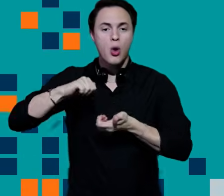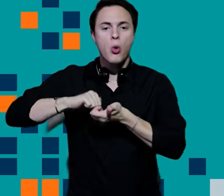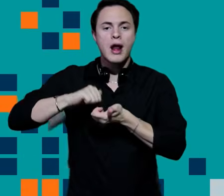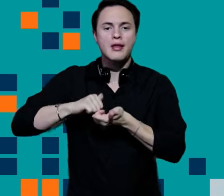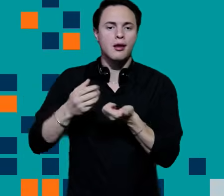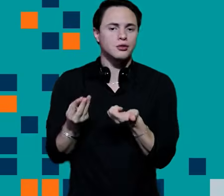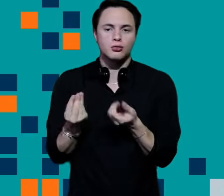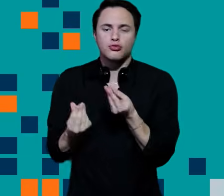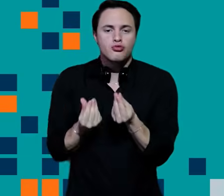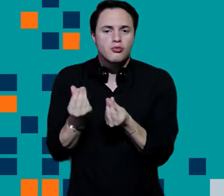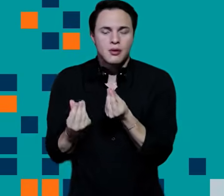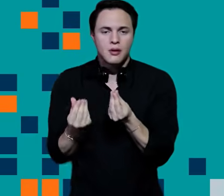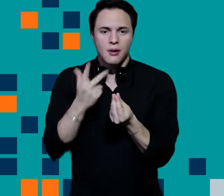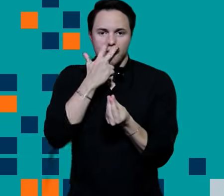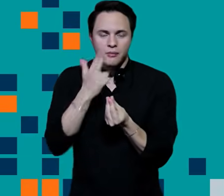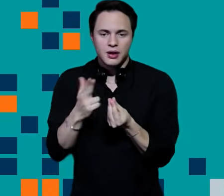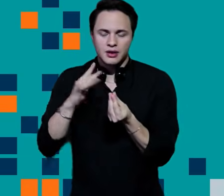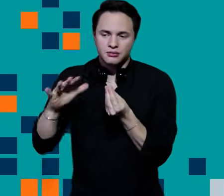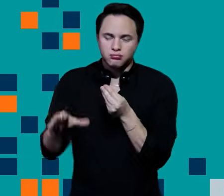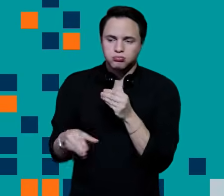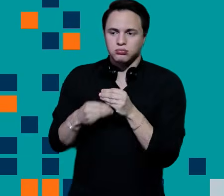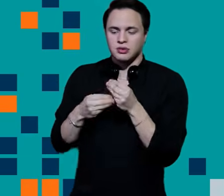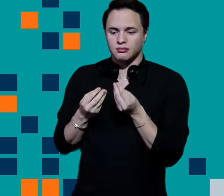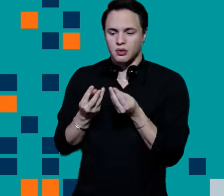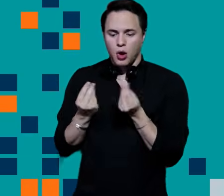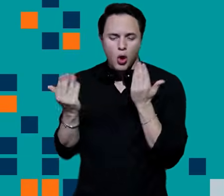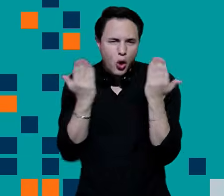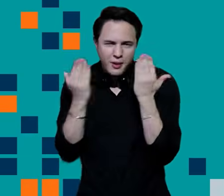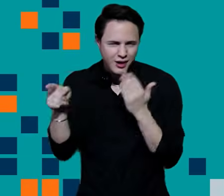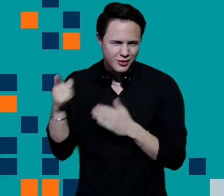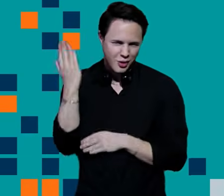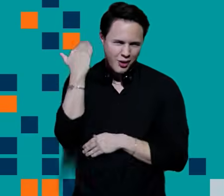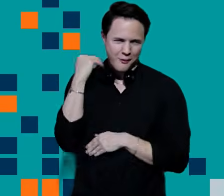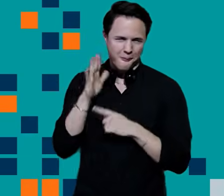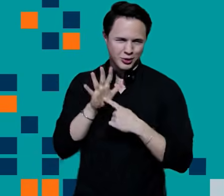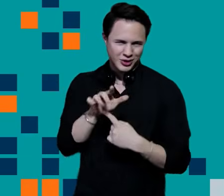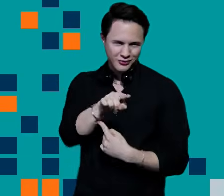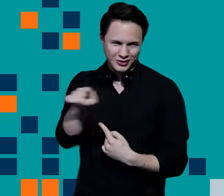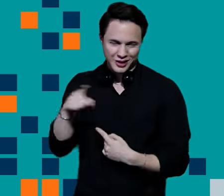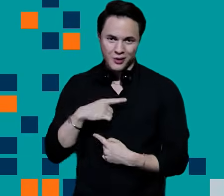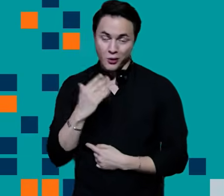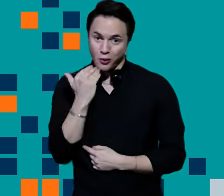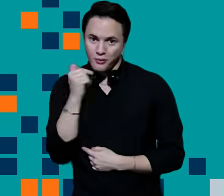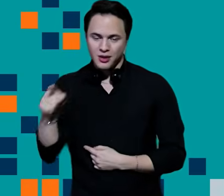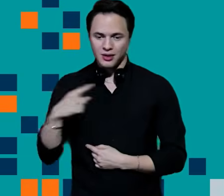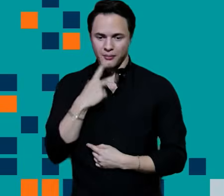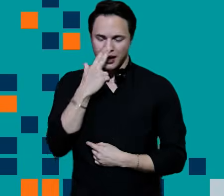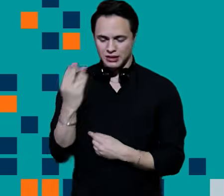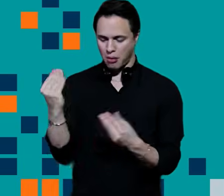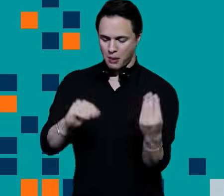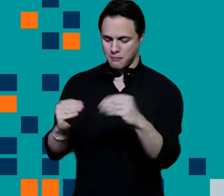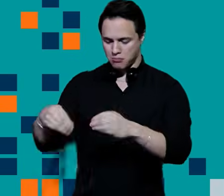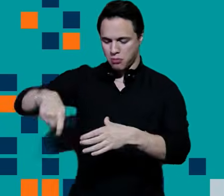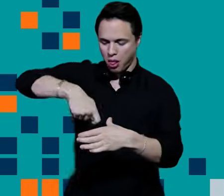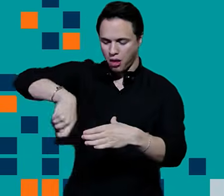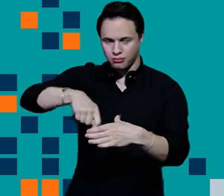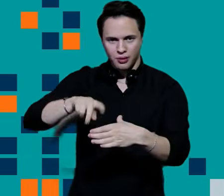of them more as ingredients you put into food. They're not prescriptive. They're like ingredients. What do I mean by